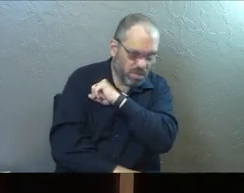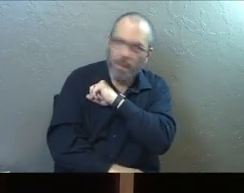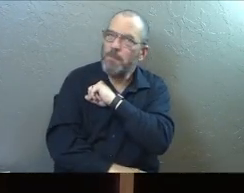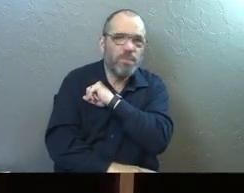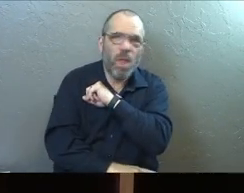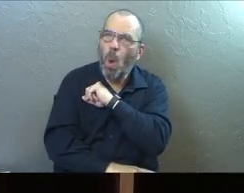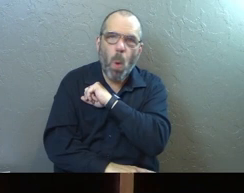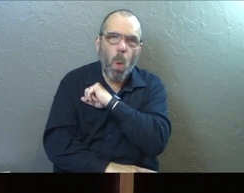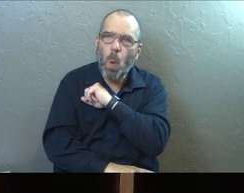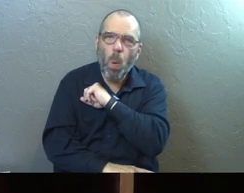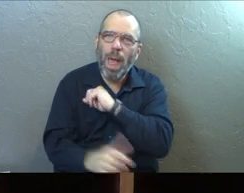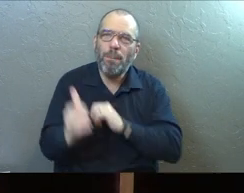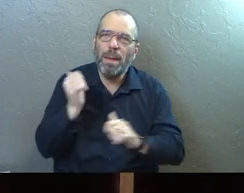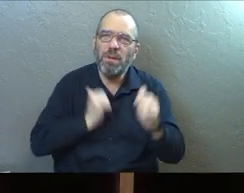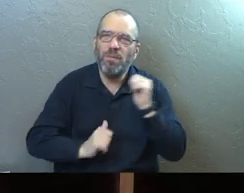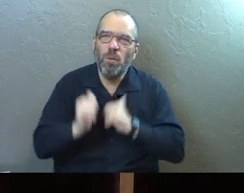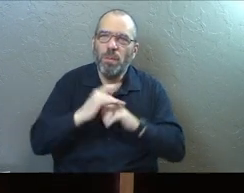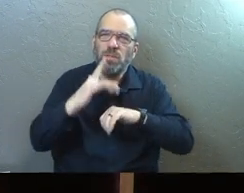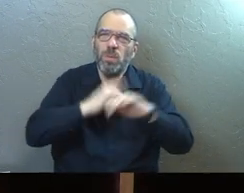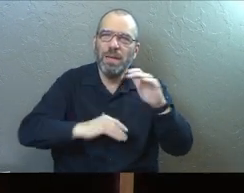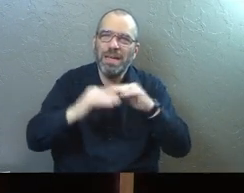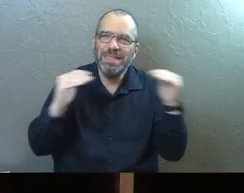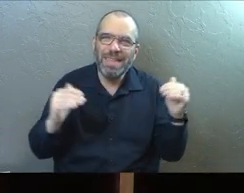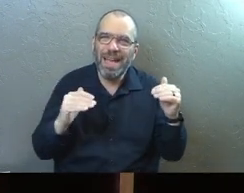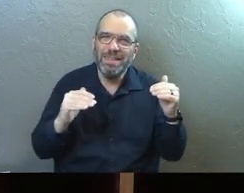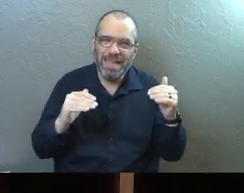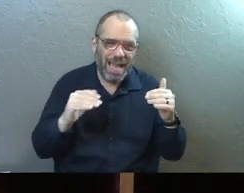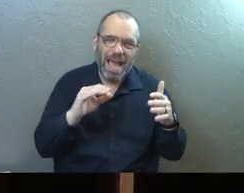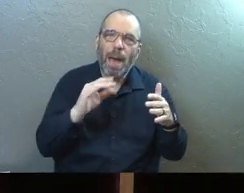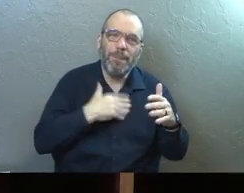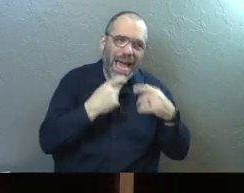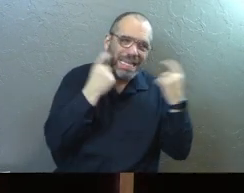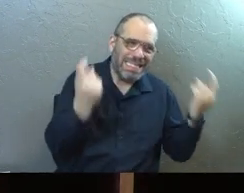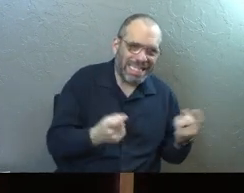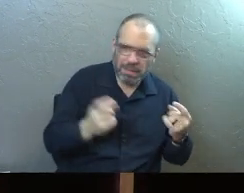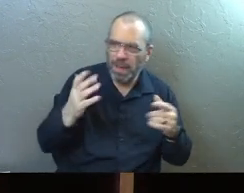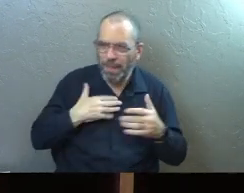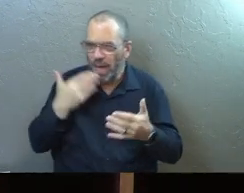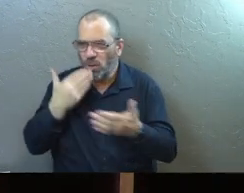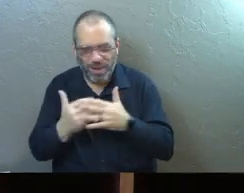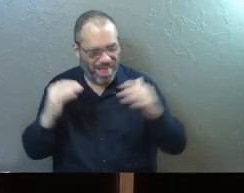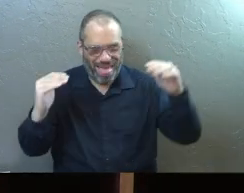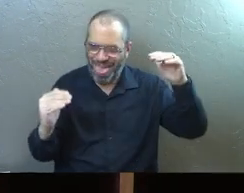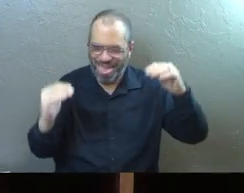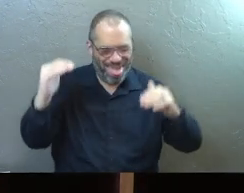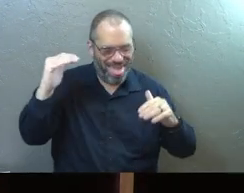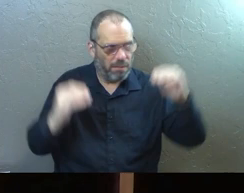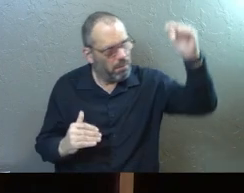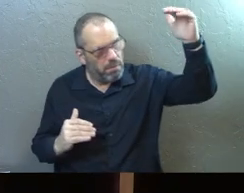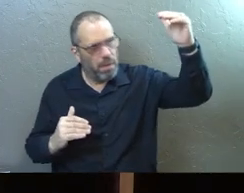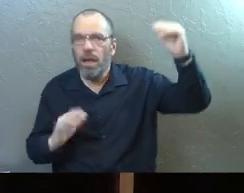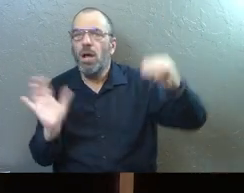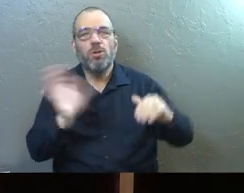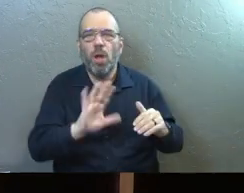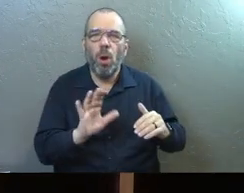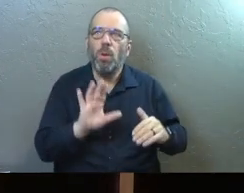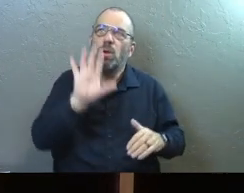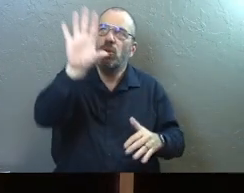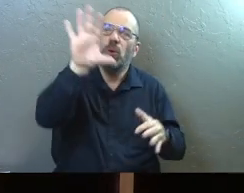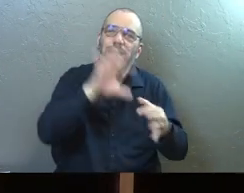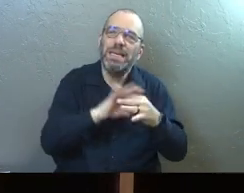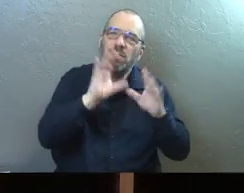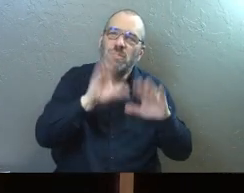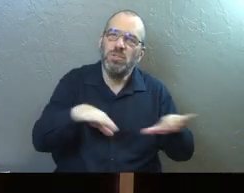and evaluating my performance, counting my sins against me. No, you're his